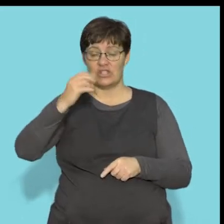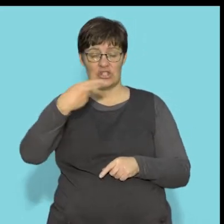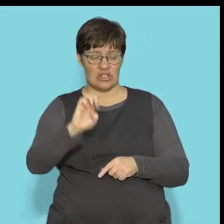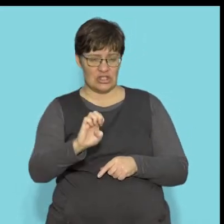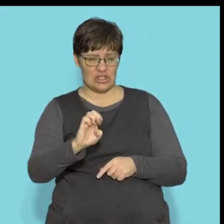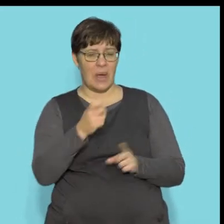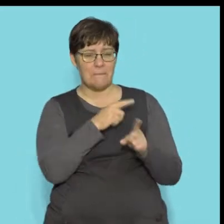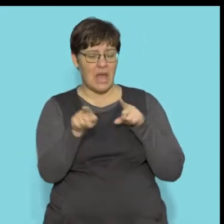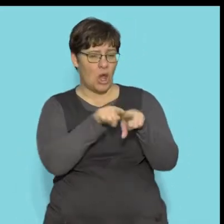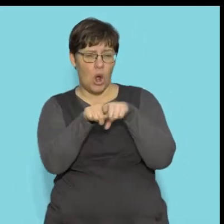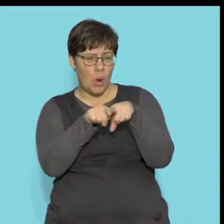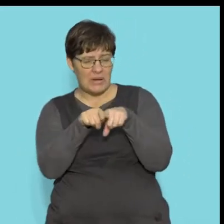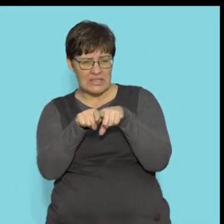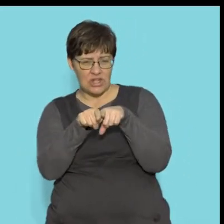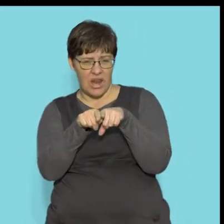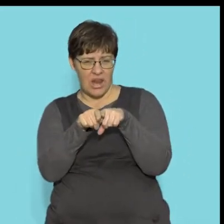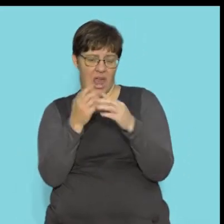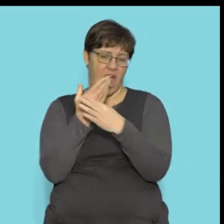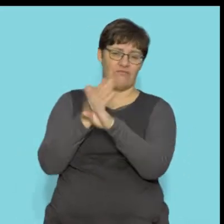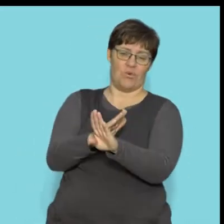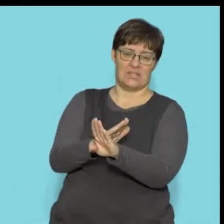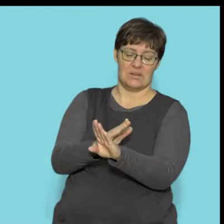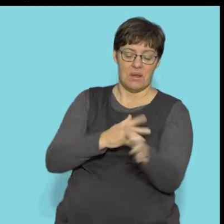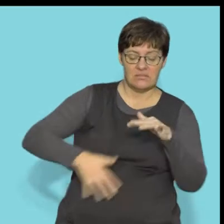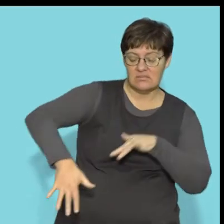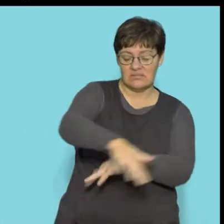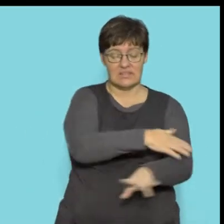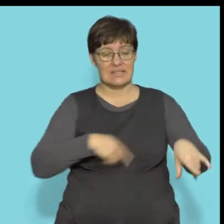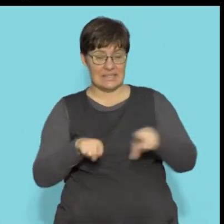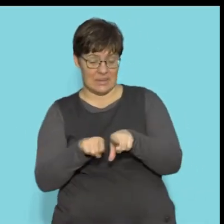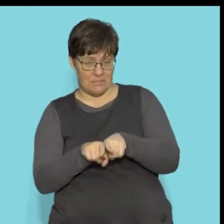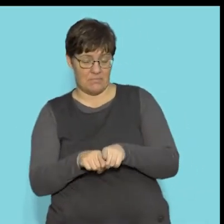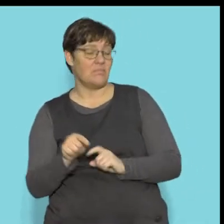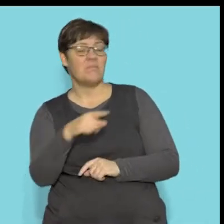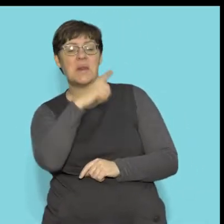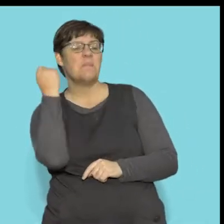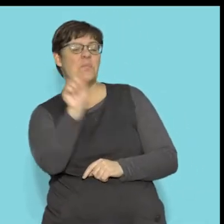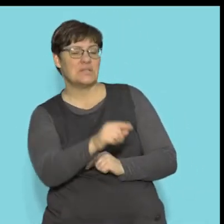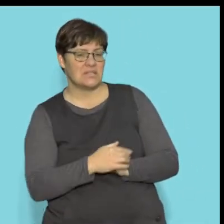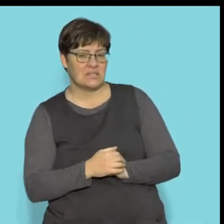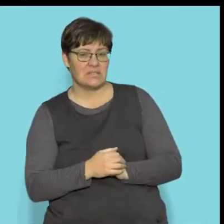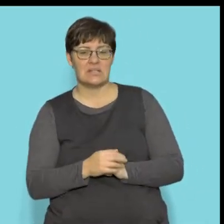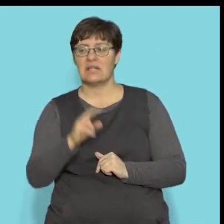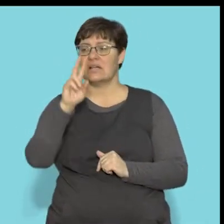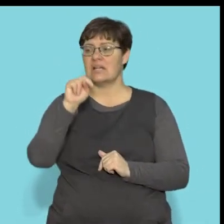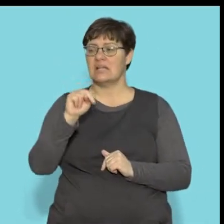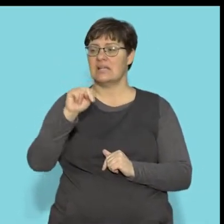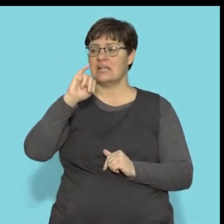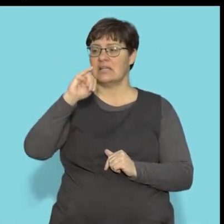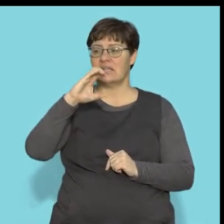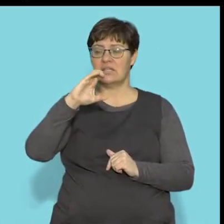to avoid competition, what do we call that? Well, we can call it